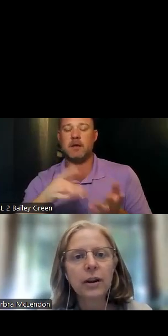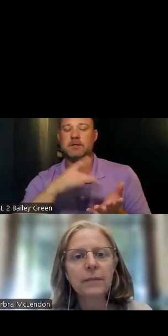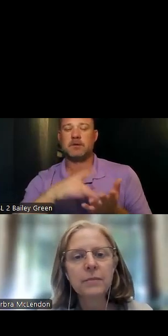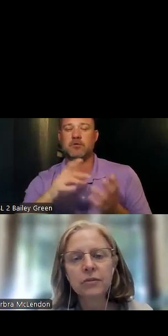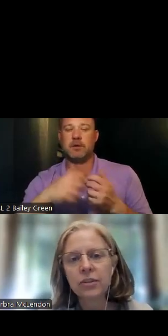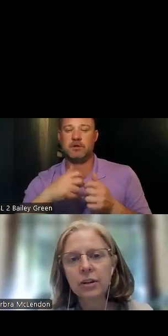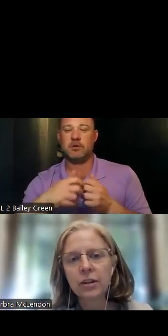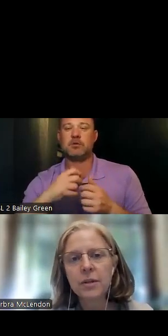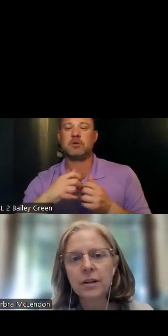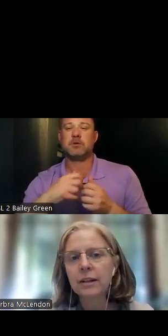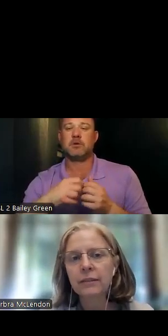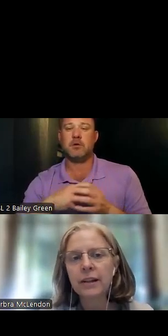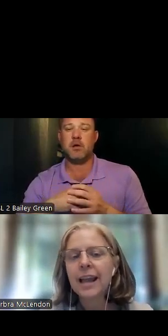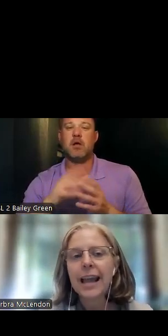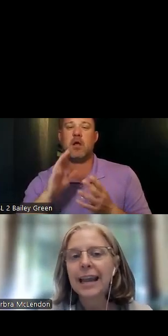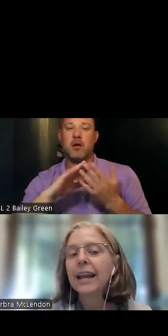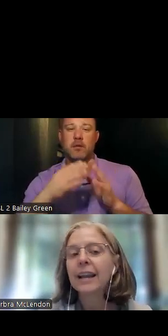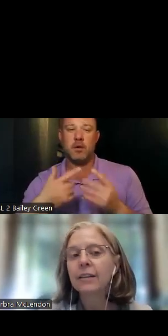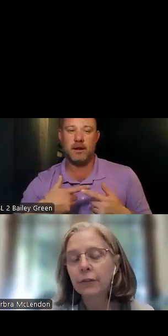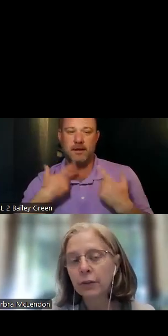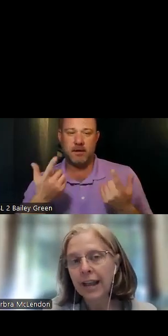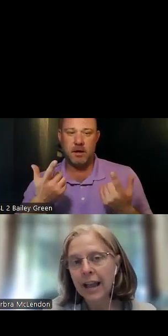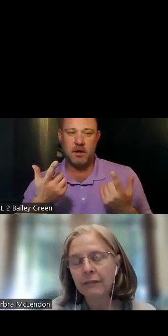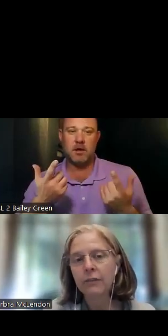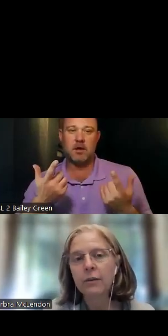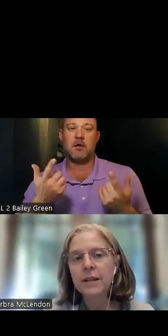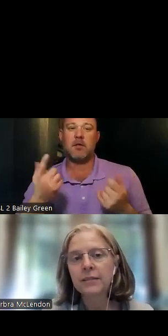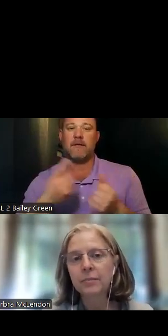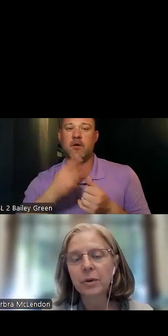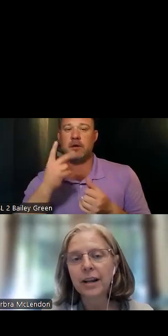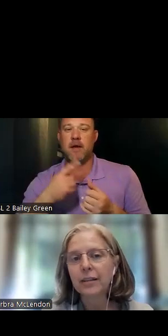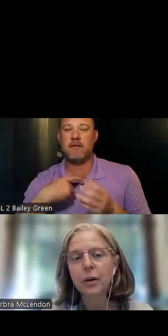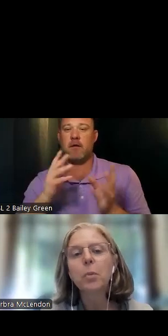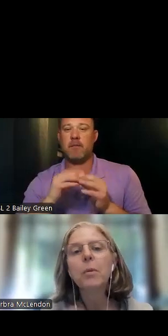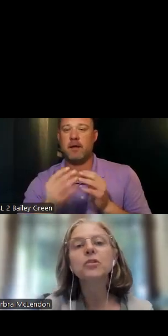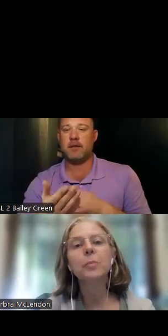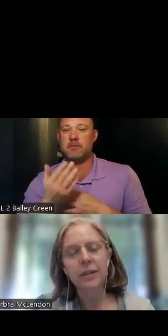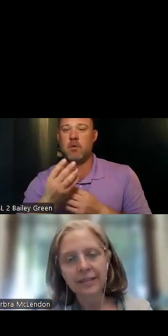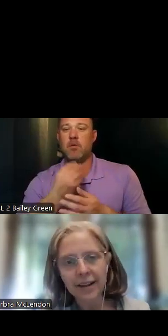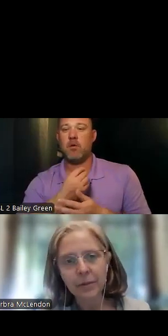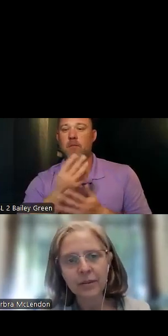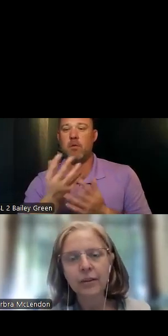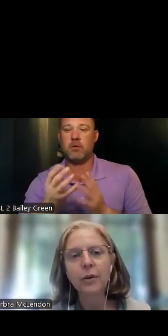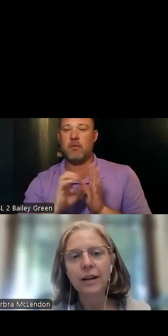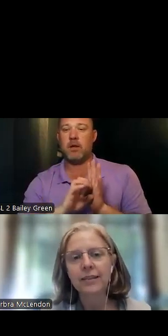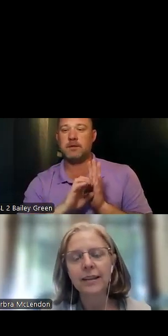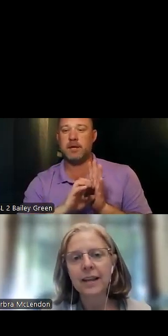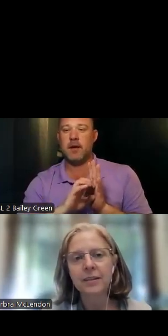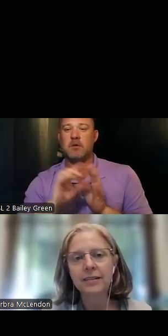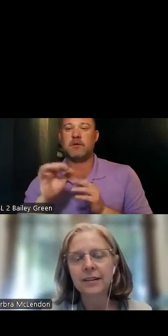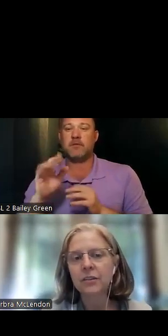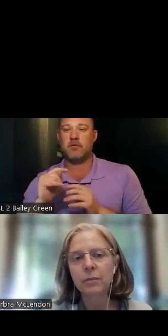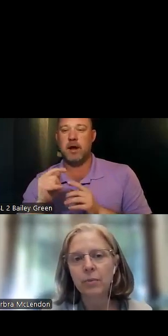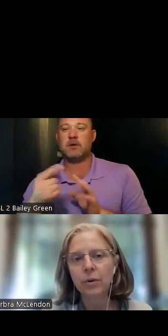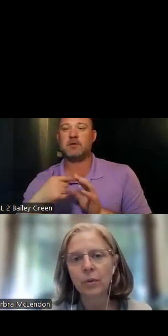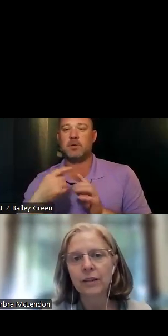to the Administration on Community Living. And the first half of our meeting this morning, there were multiple examples of grants that came to the